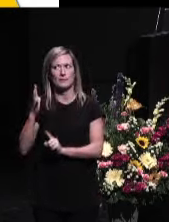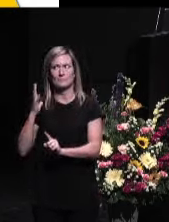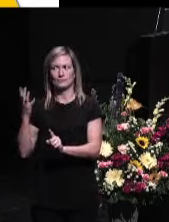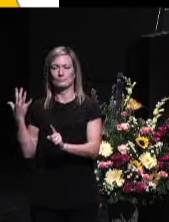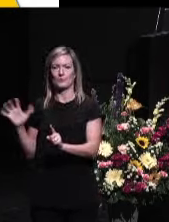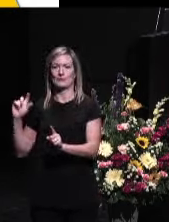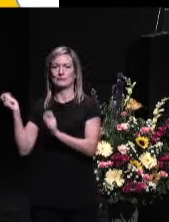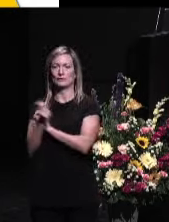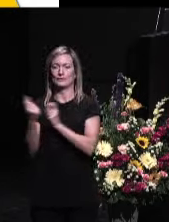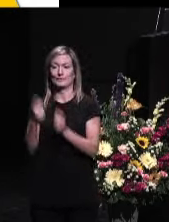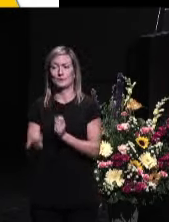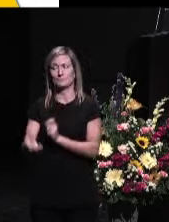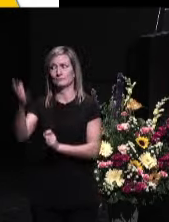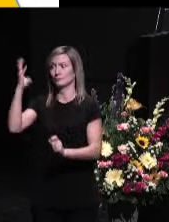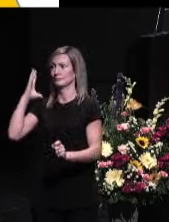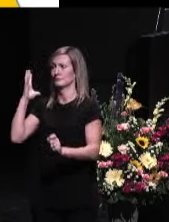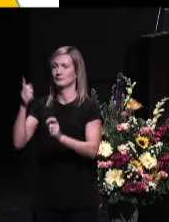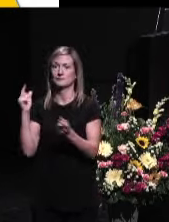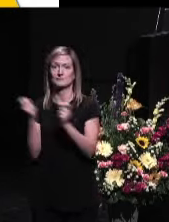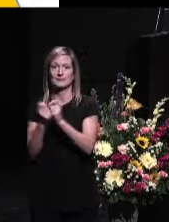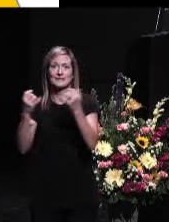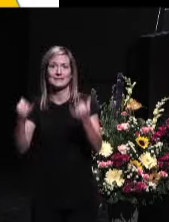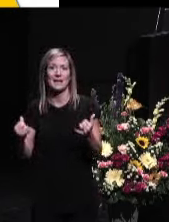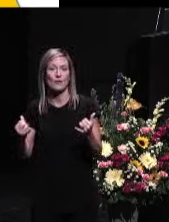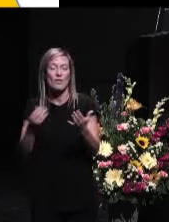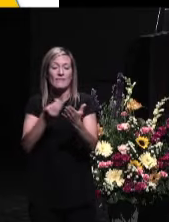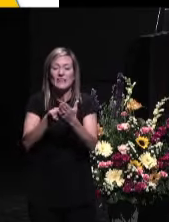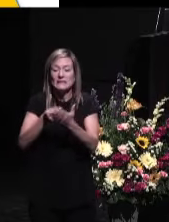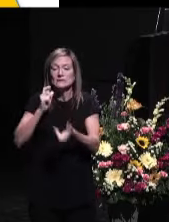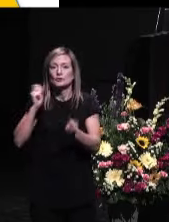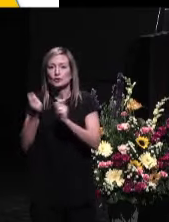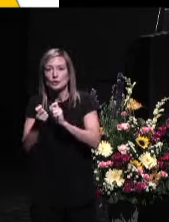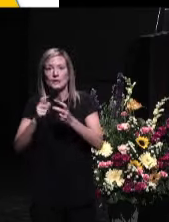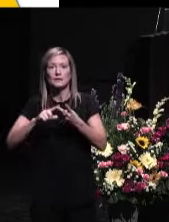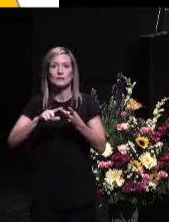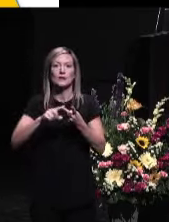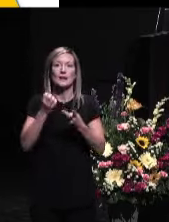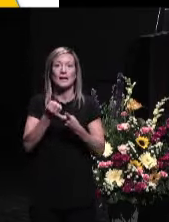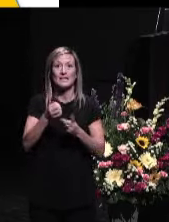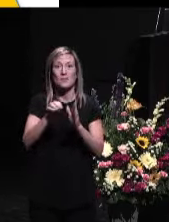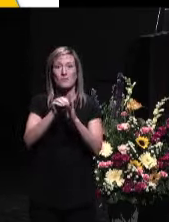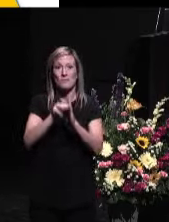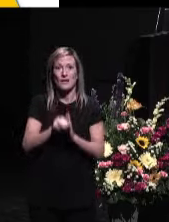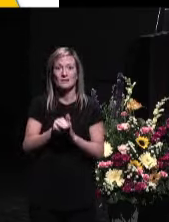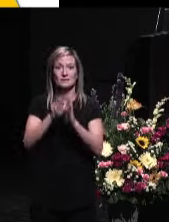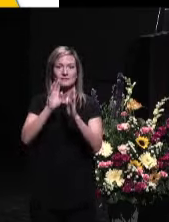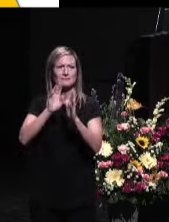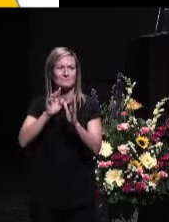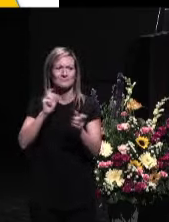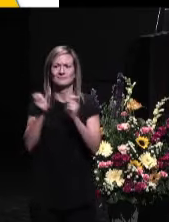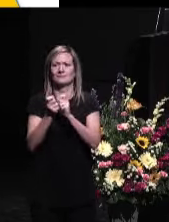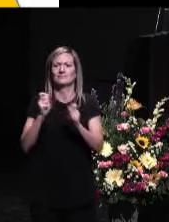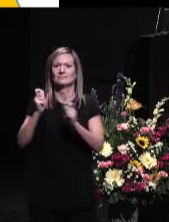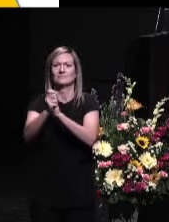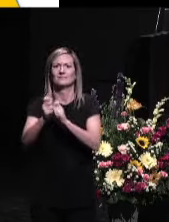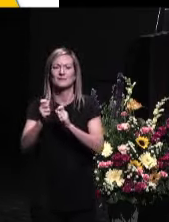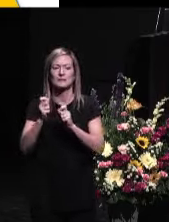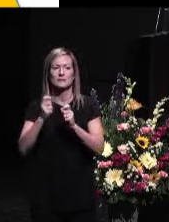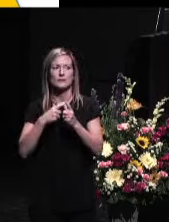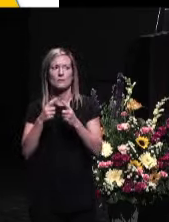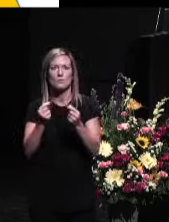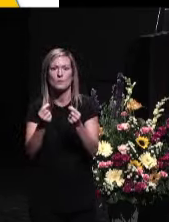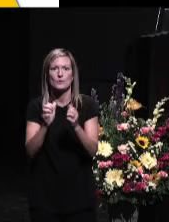changed a long time ago. The financials, the economic models of higher ed, they're broken. We hear that a lot. So what are we